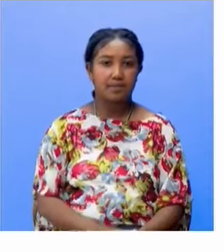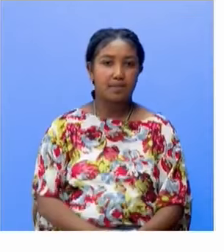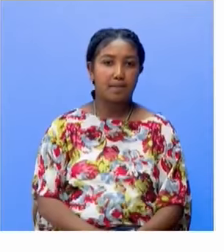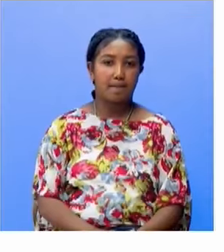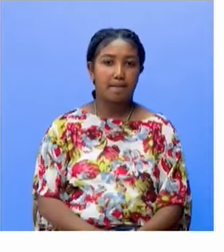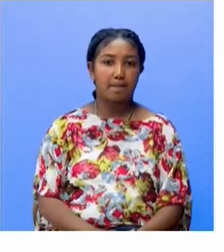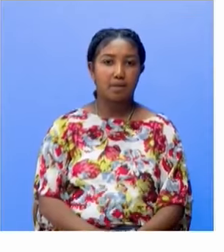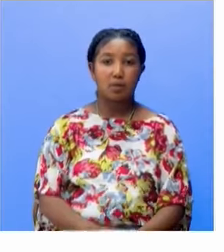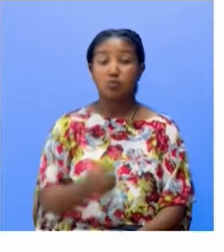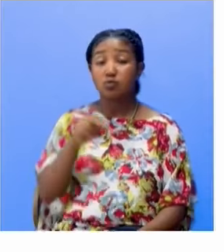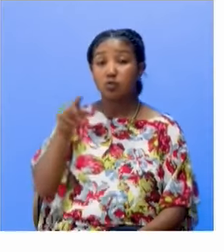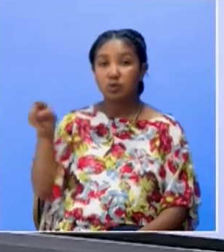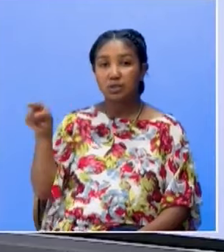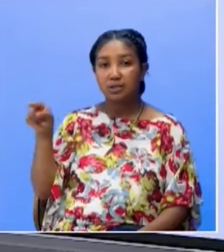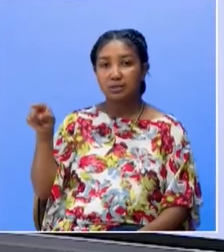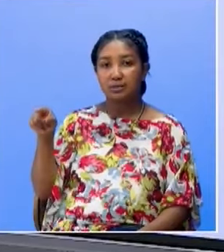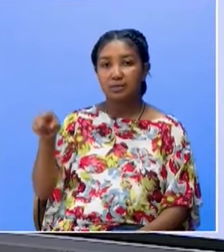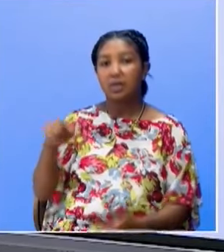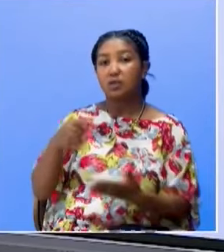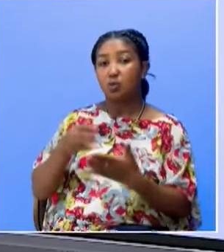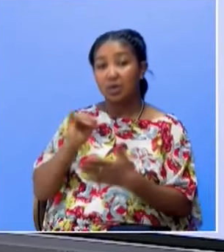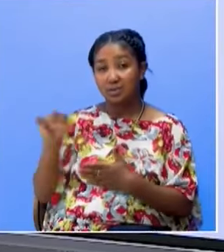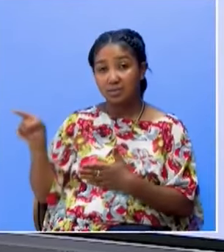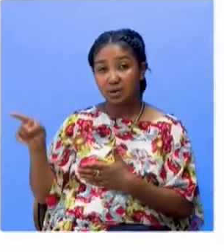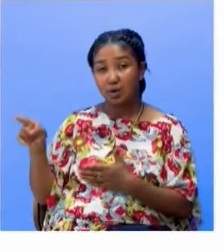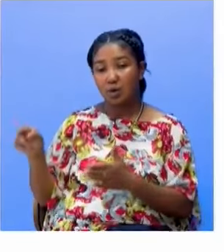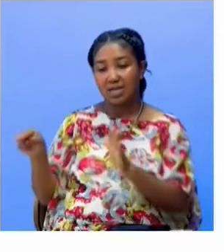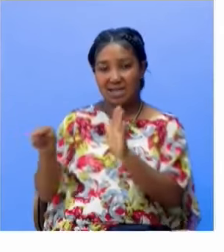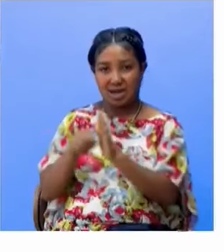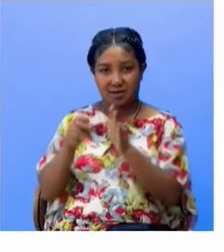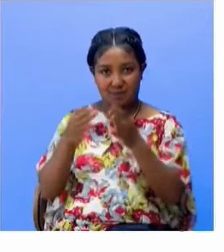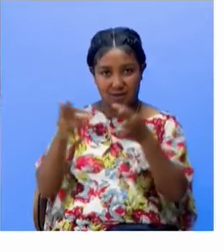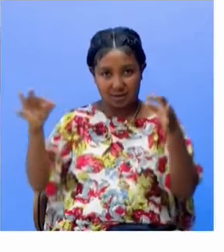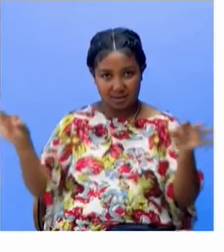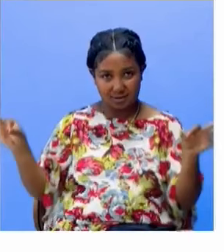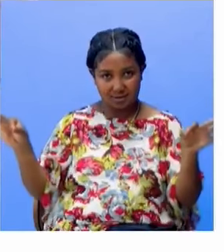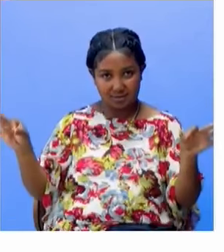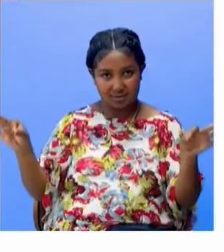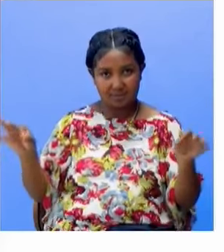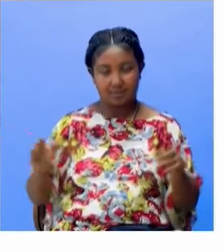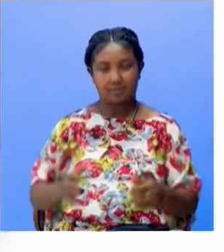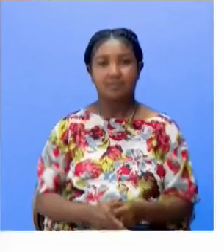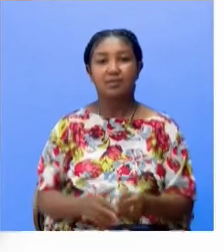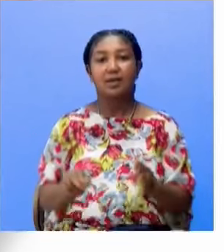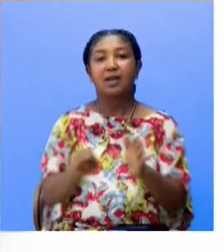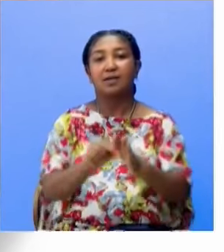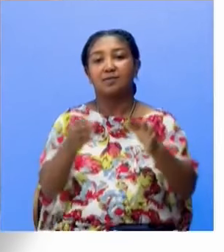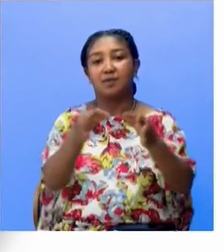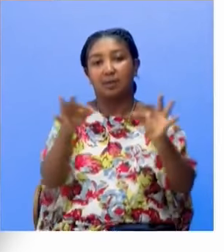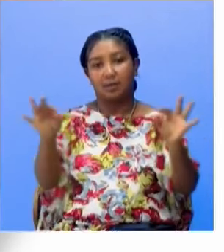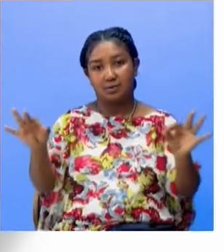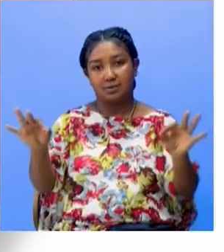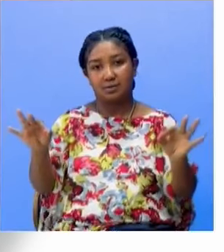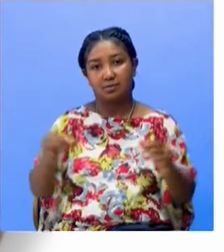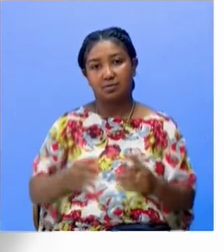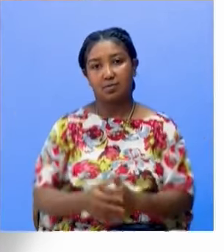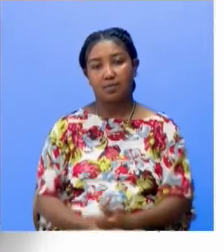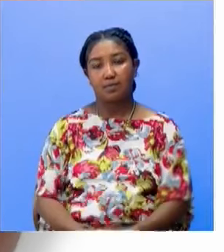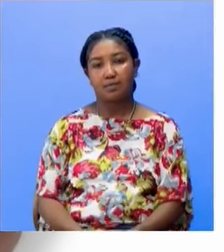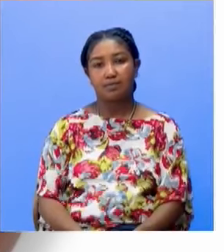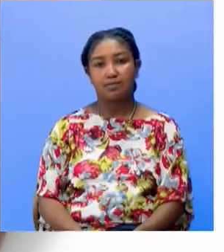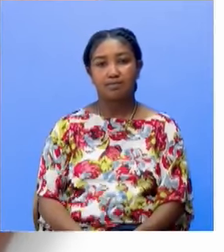Look, this one is negative sentence. Negative sentence.